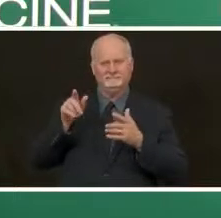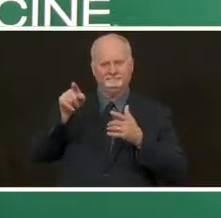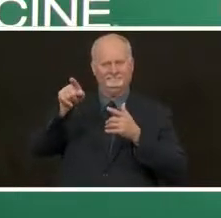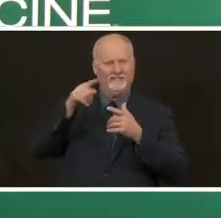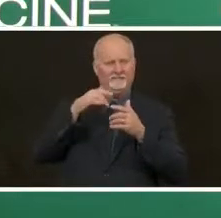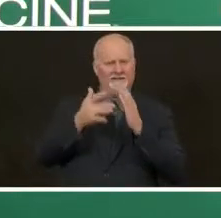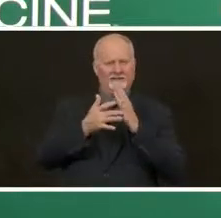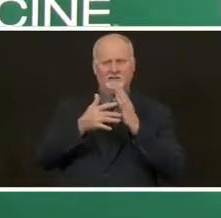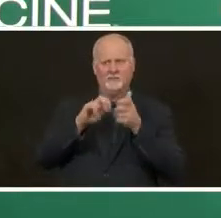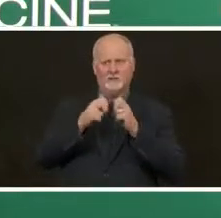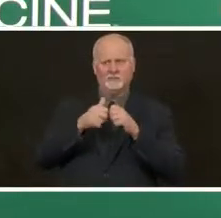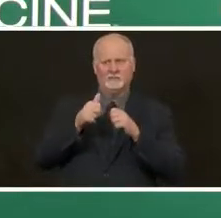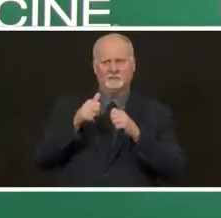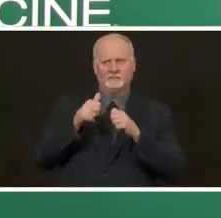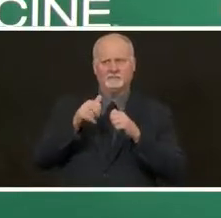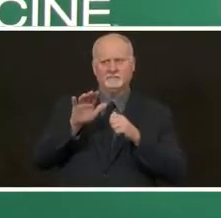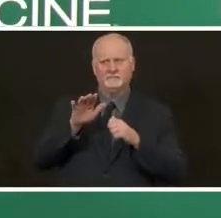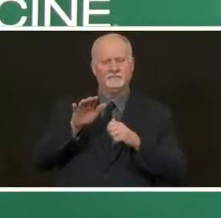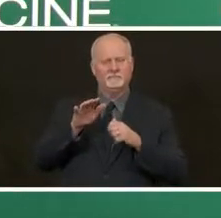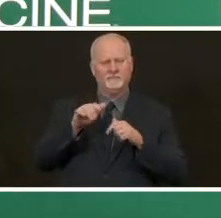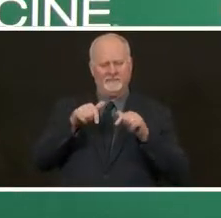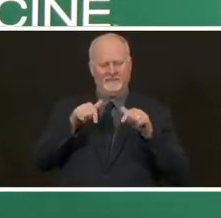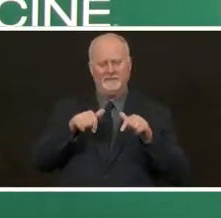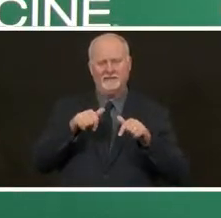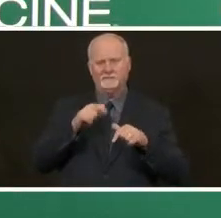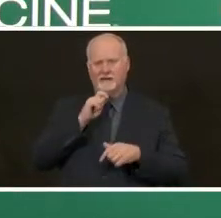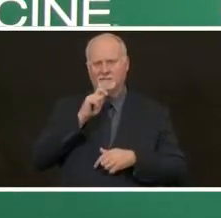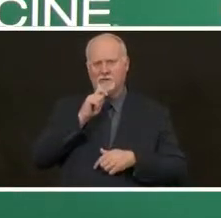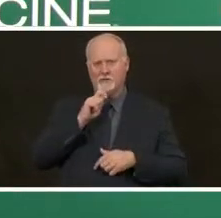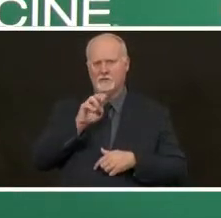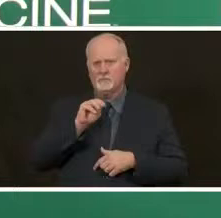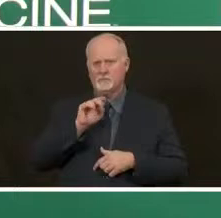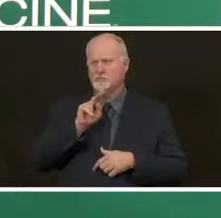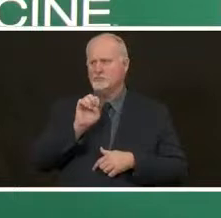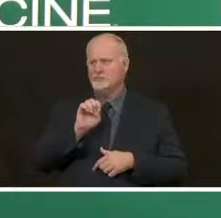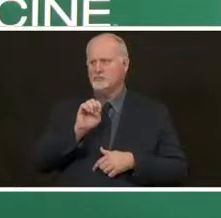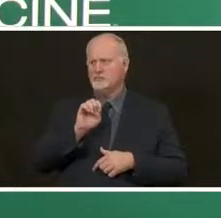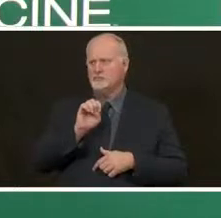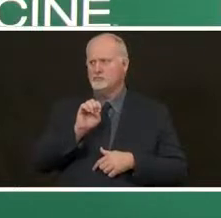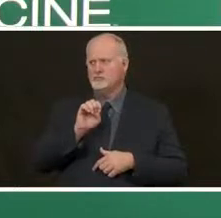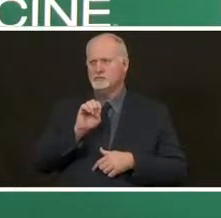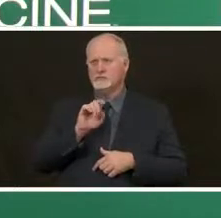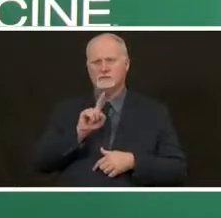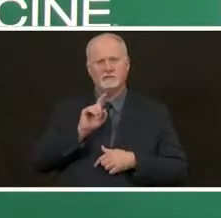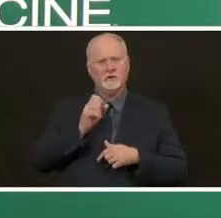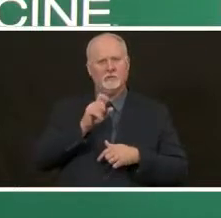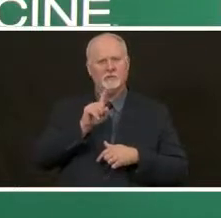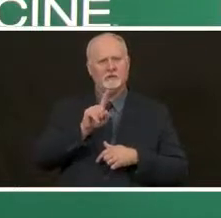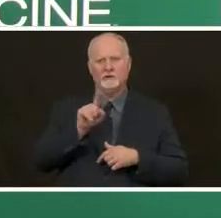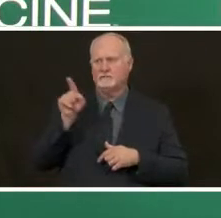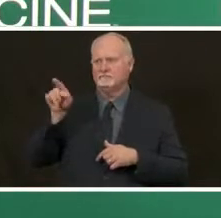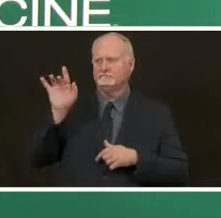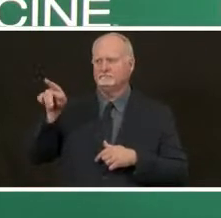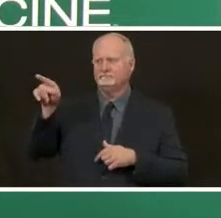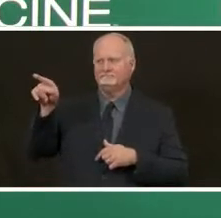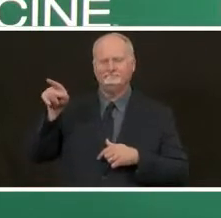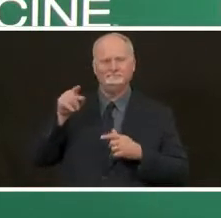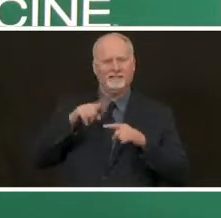please. This microphone is muted. If the production team can unmute.